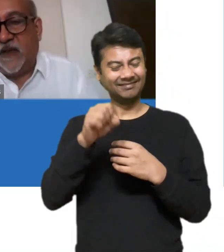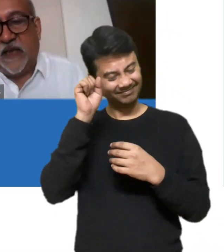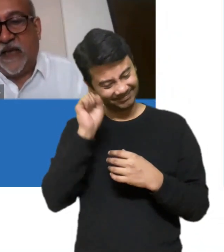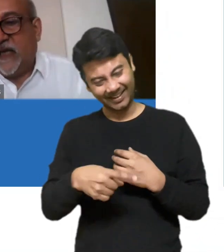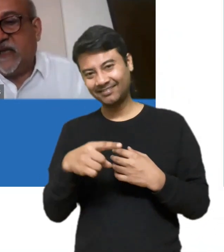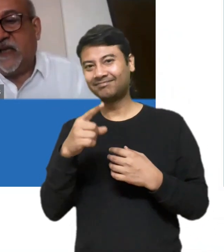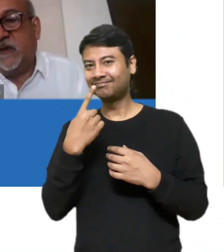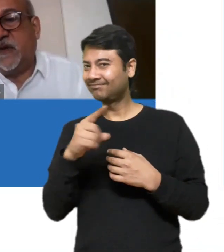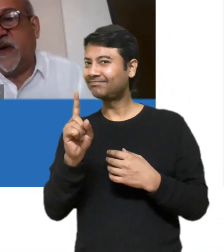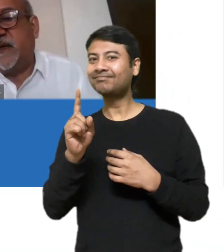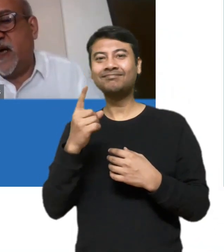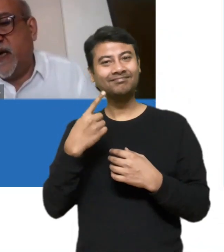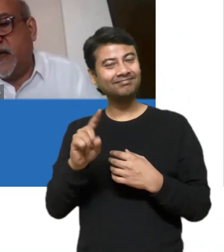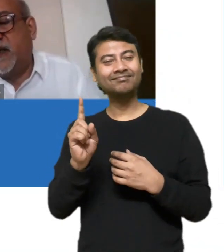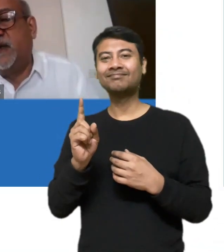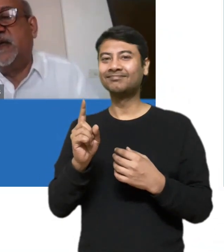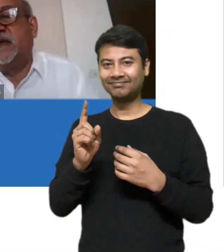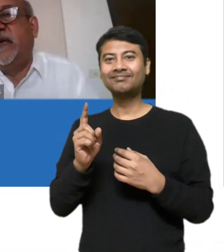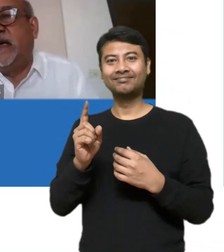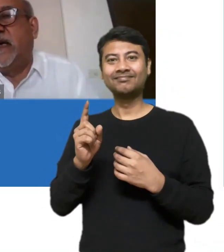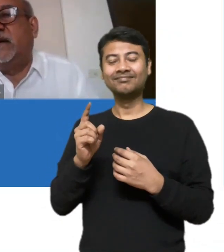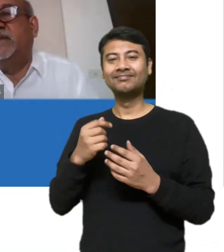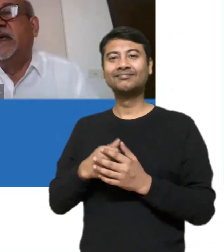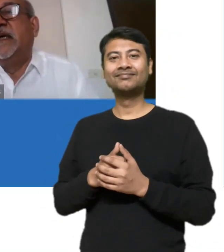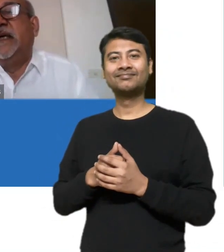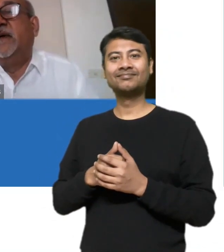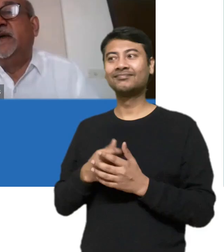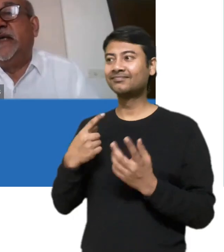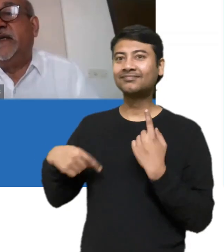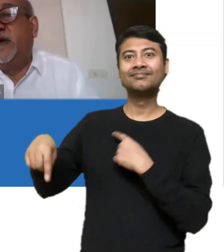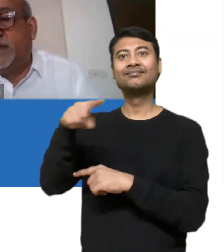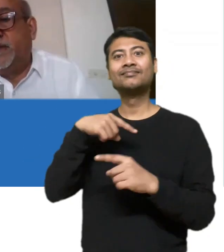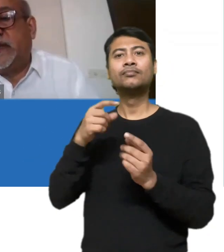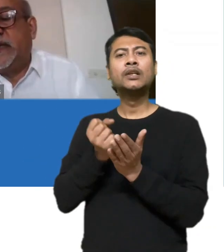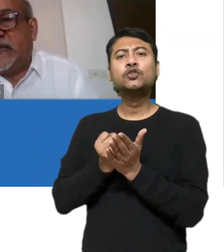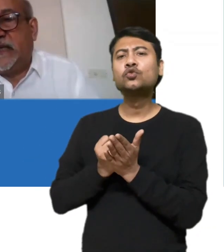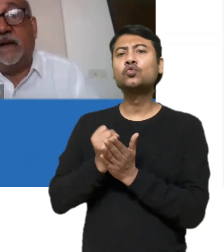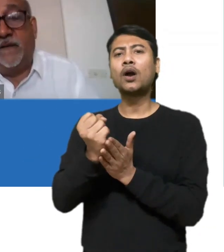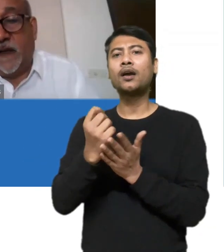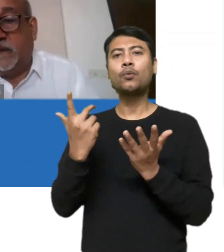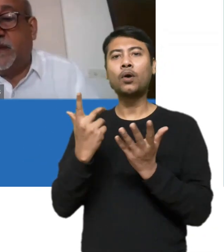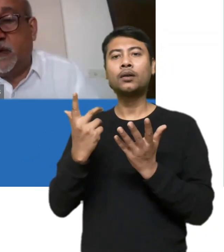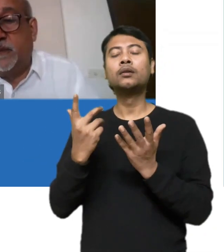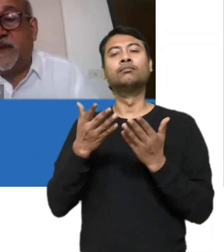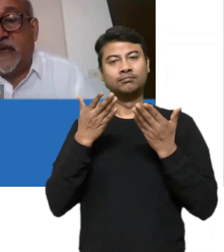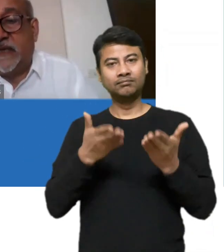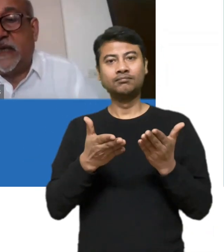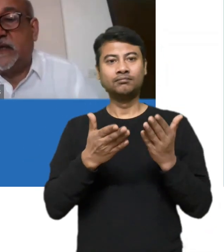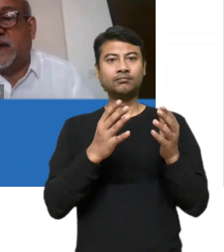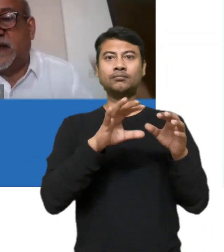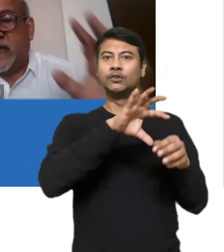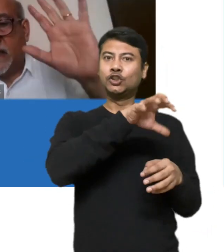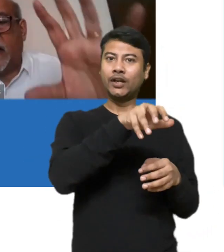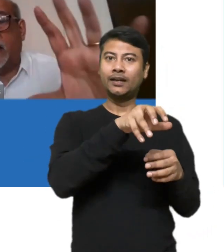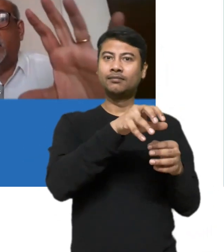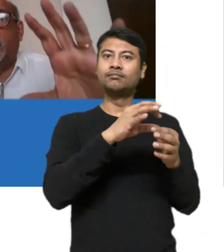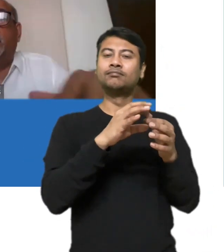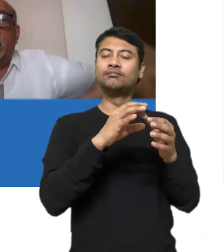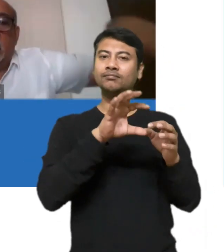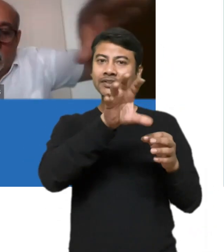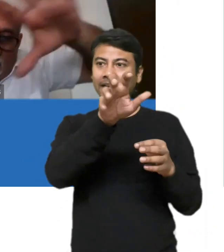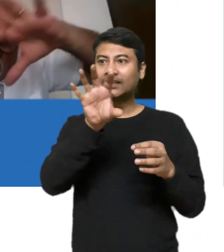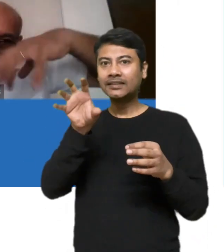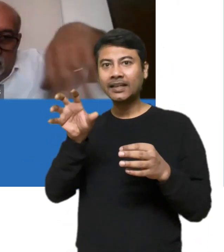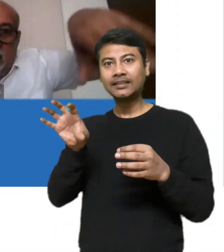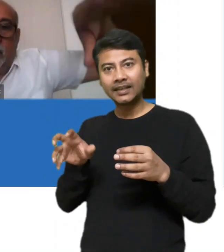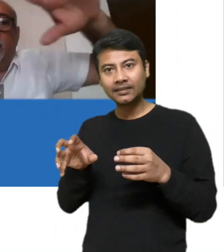absolutely, absolutely. And so what we're trying to do is build up, these groups, these self-help groups, in a sense. So Telegram